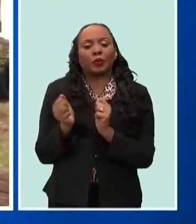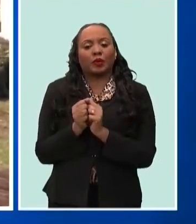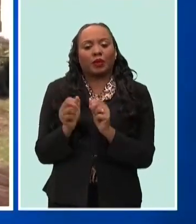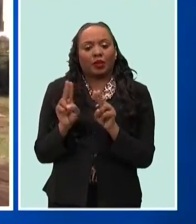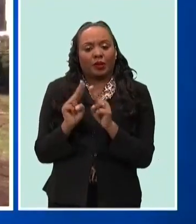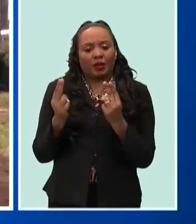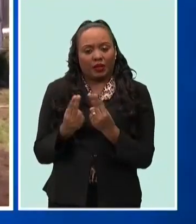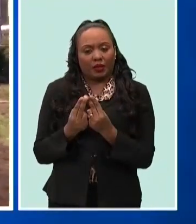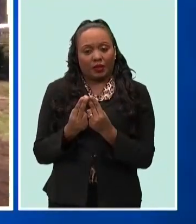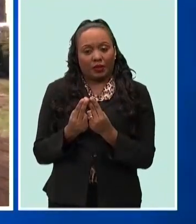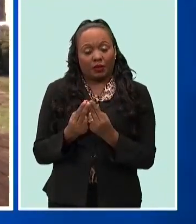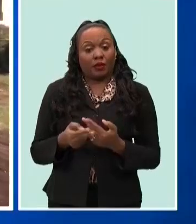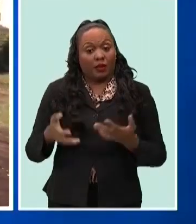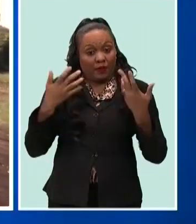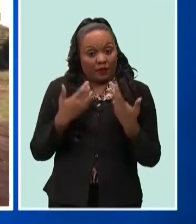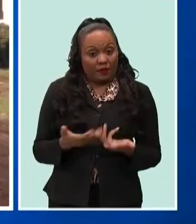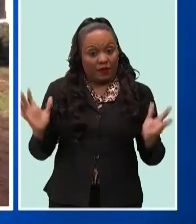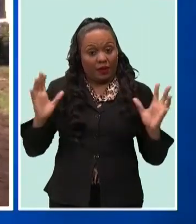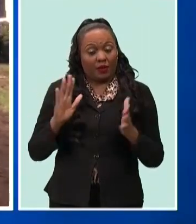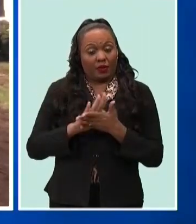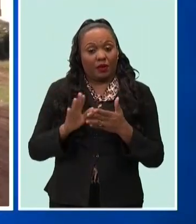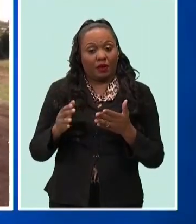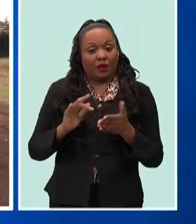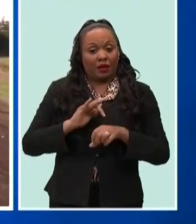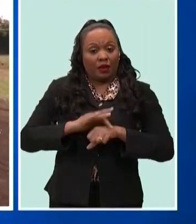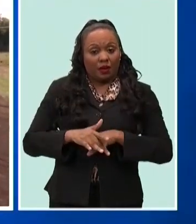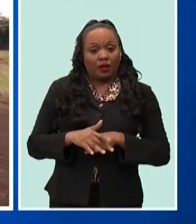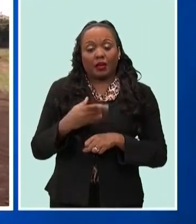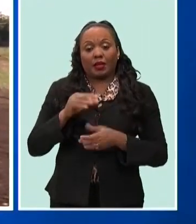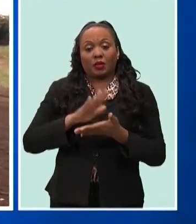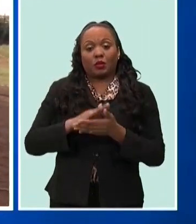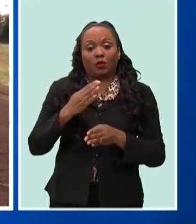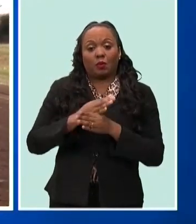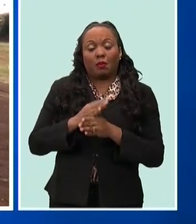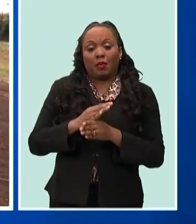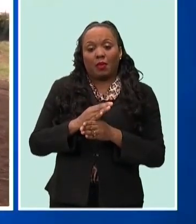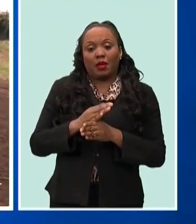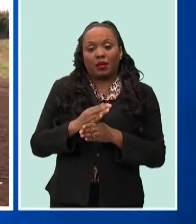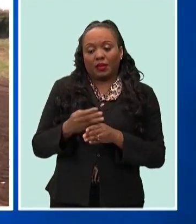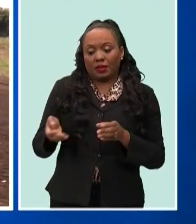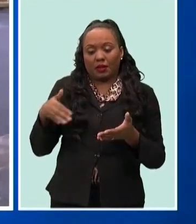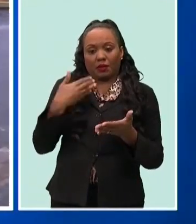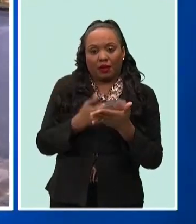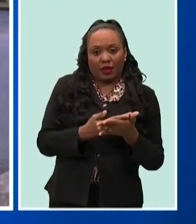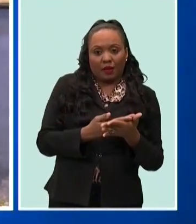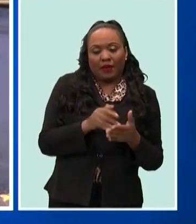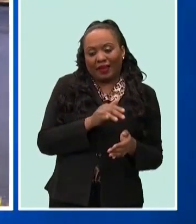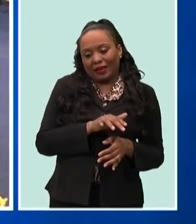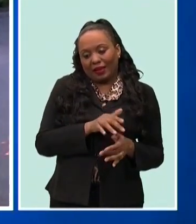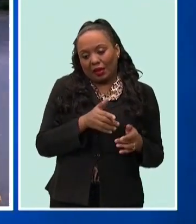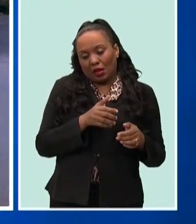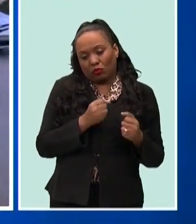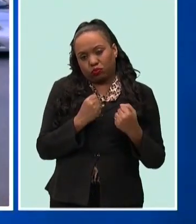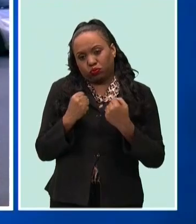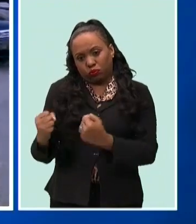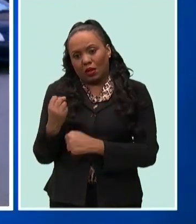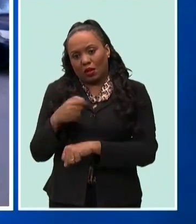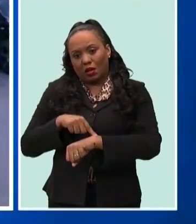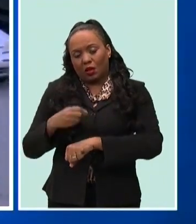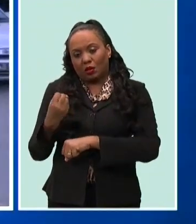by officials that classes would end early, with the school bus leaving at 12:45 this afternoon. Regular classes are expected to